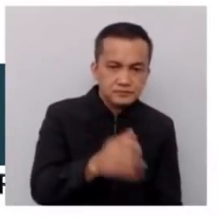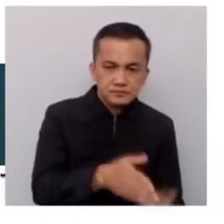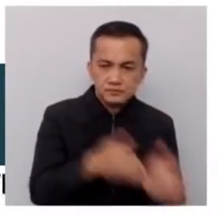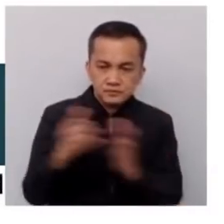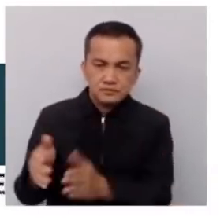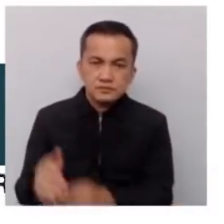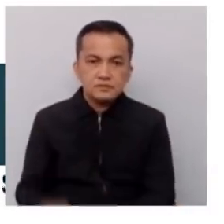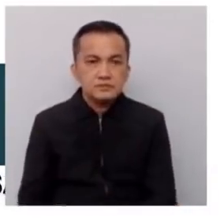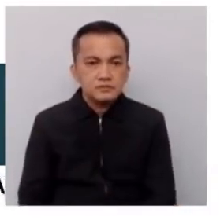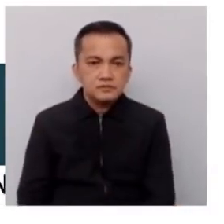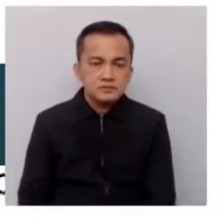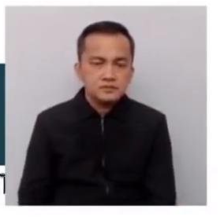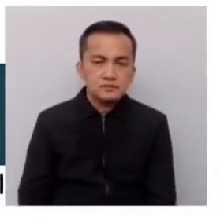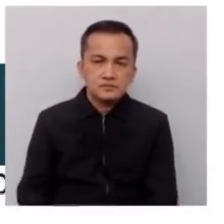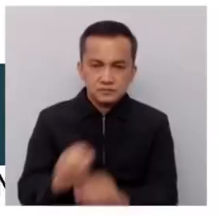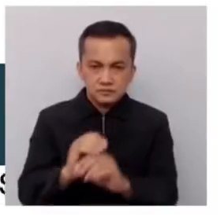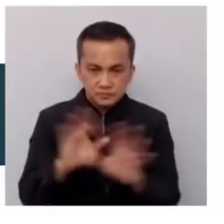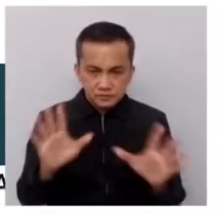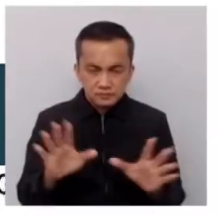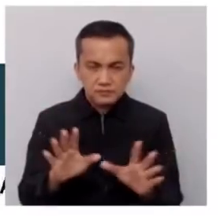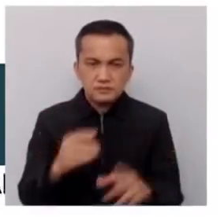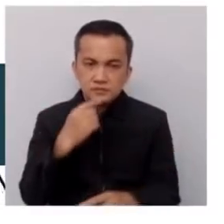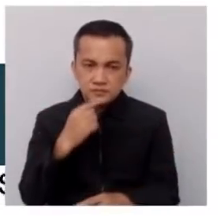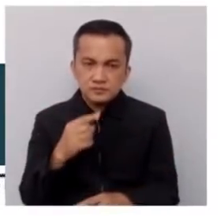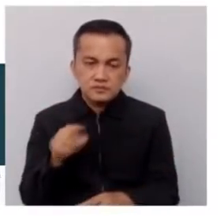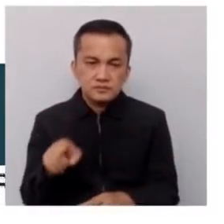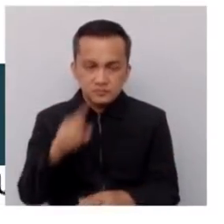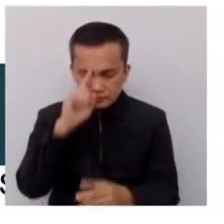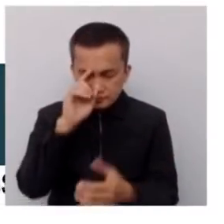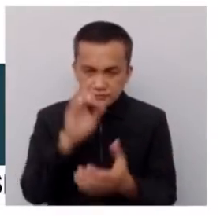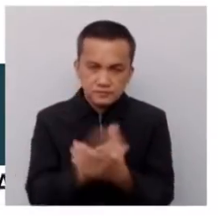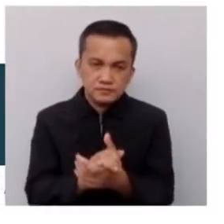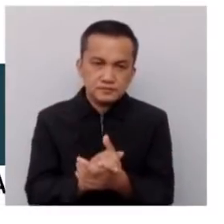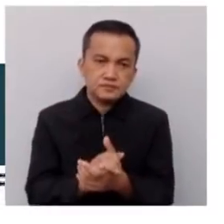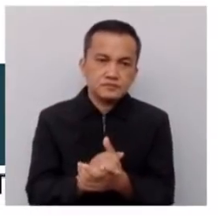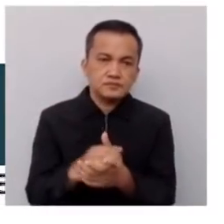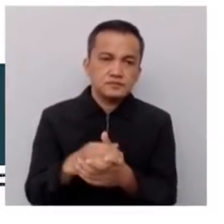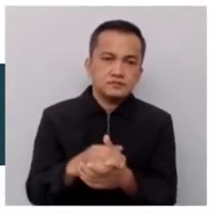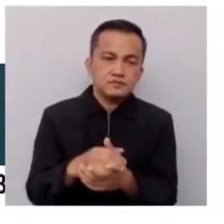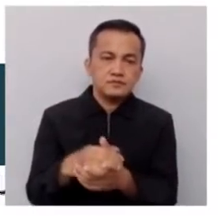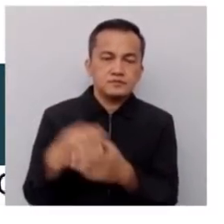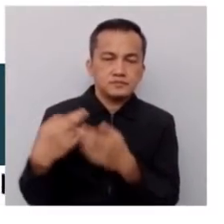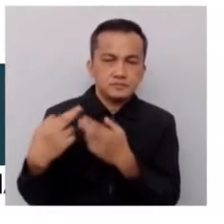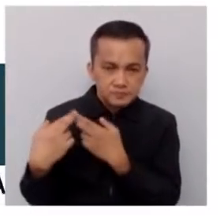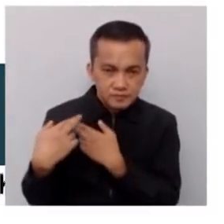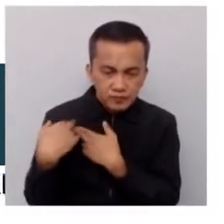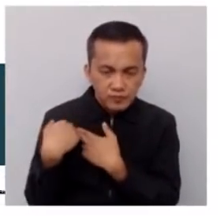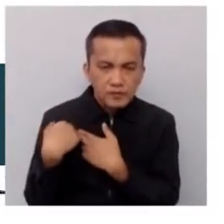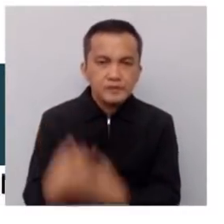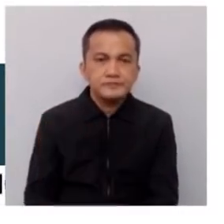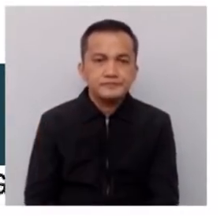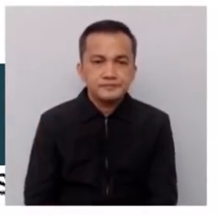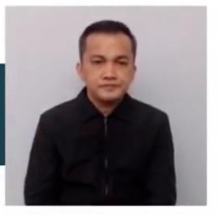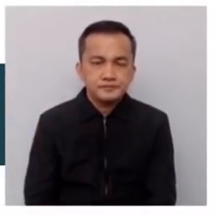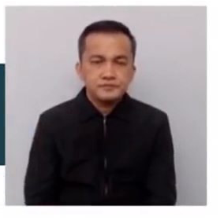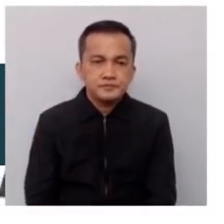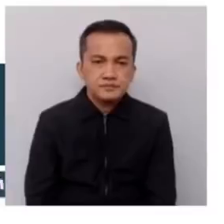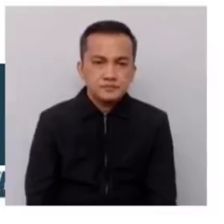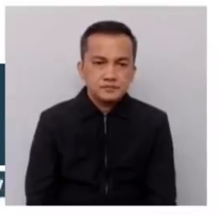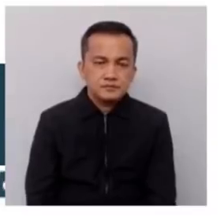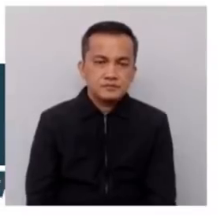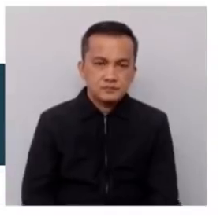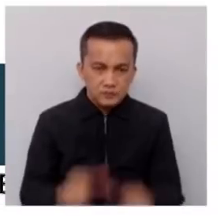on clarified that to saying that she believes in the mandate and will pursue this, as you